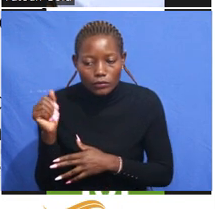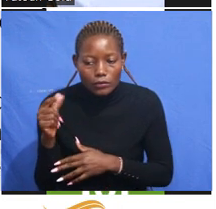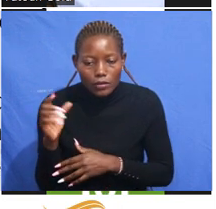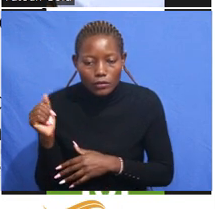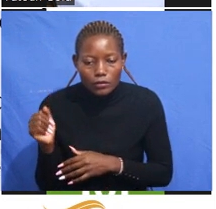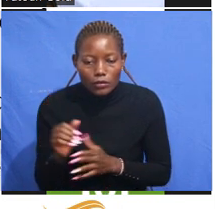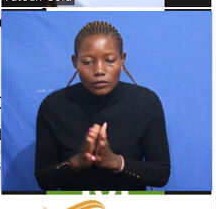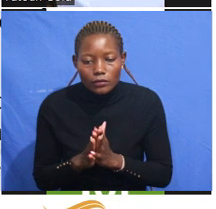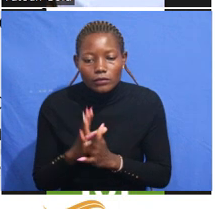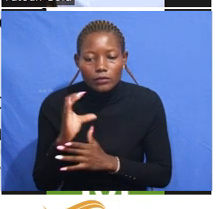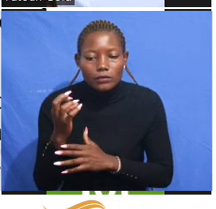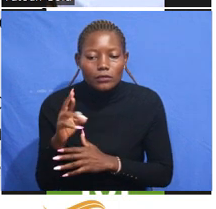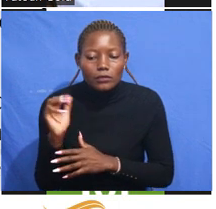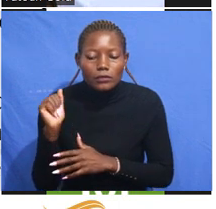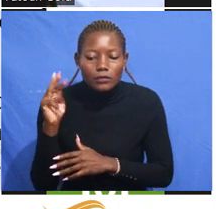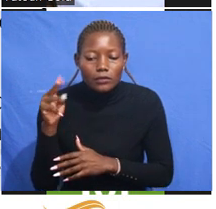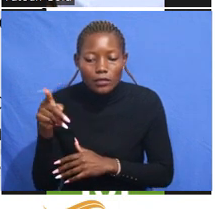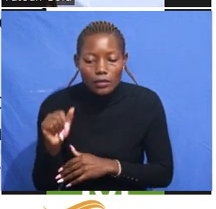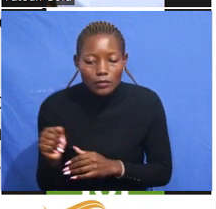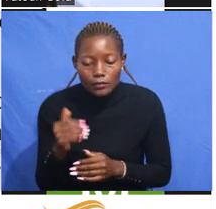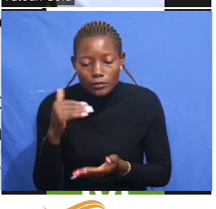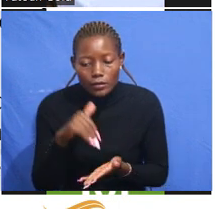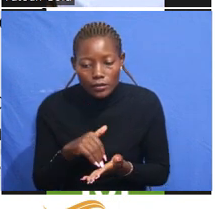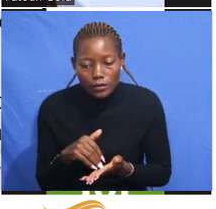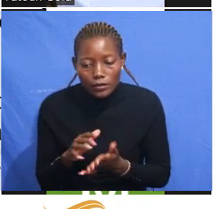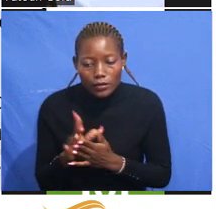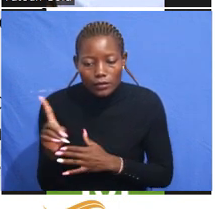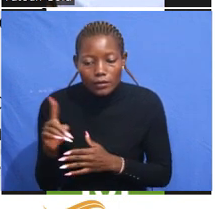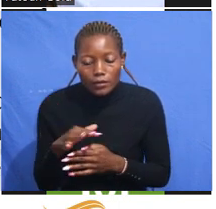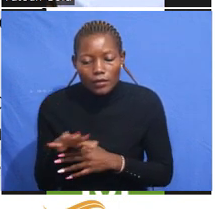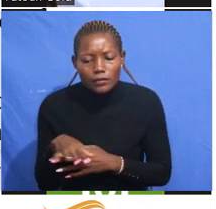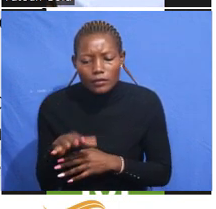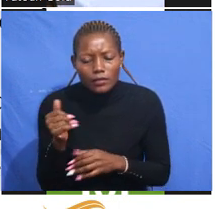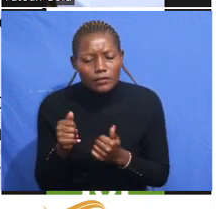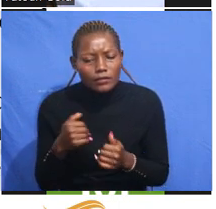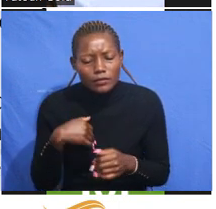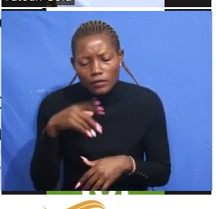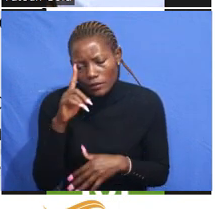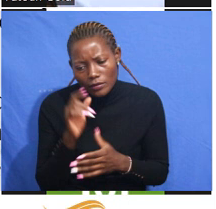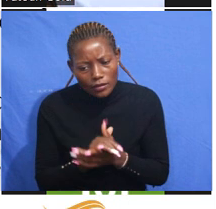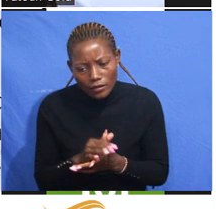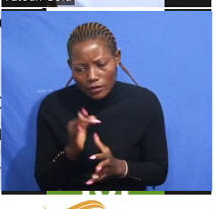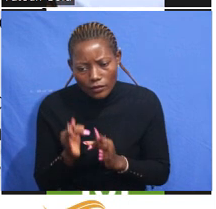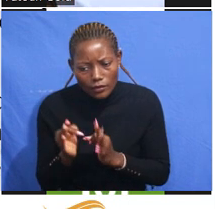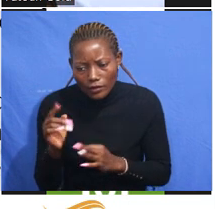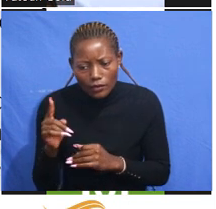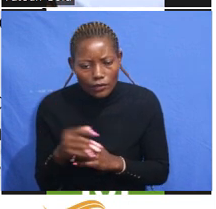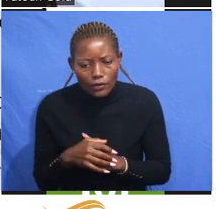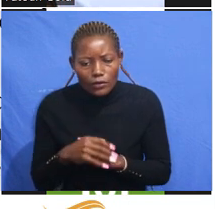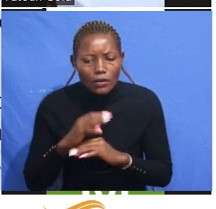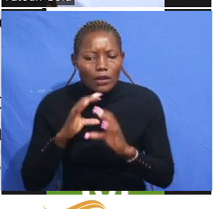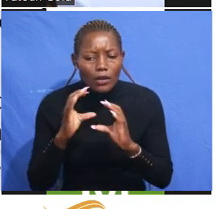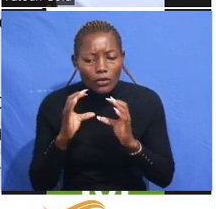cramps, again, very, and these are areas that I believe if you are a practitioner or a